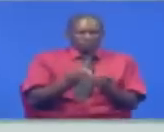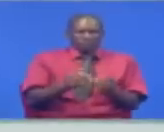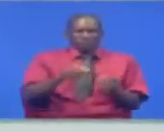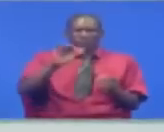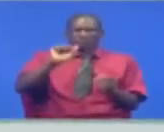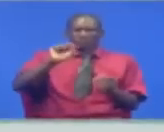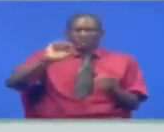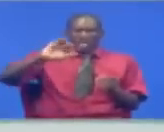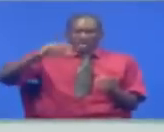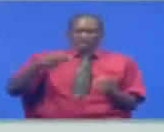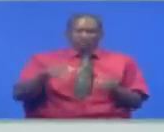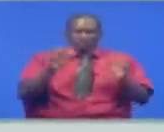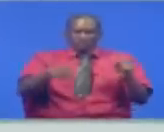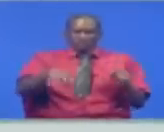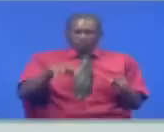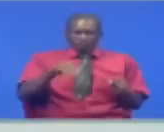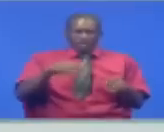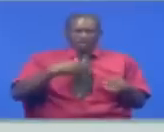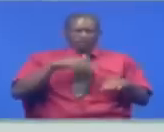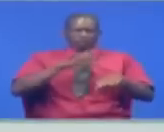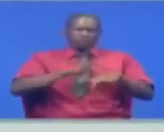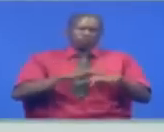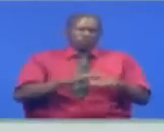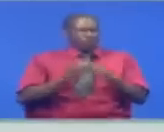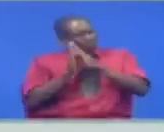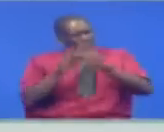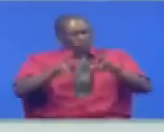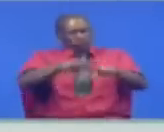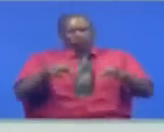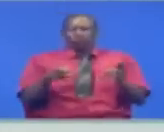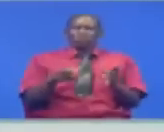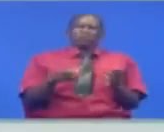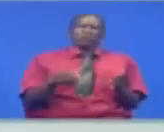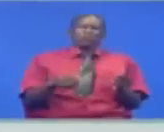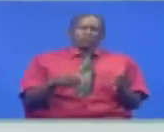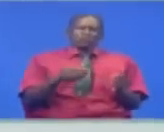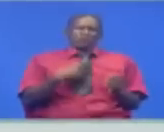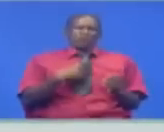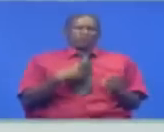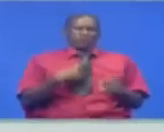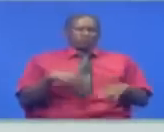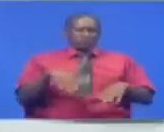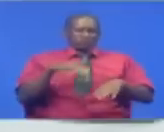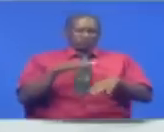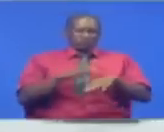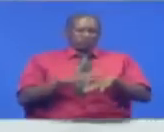unaweza pata nice bedrooms, mm-hmm. with nice